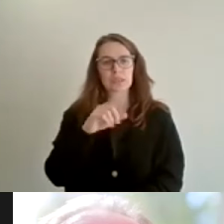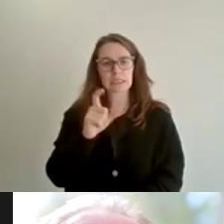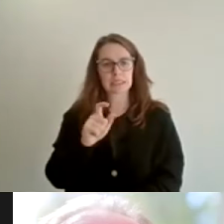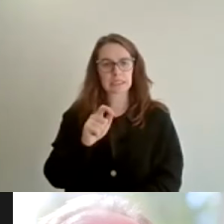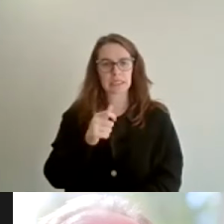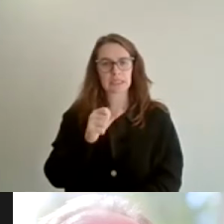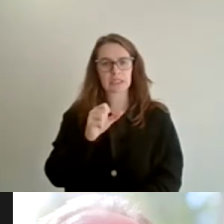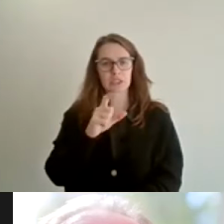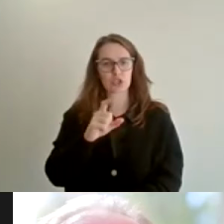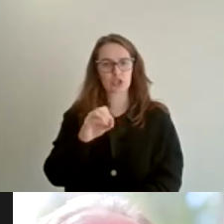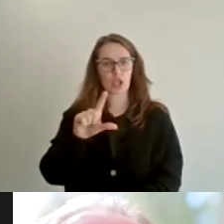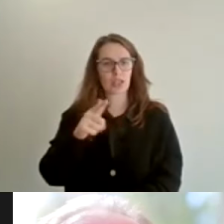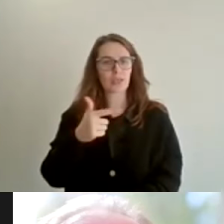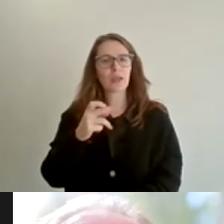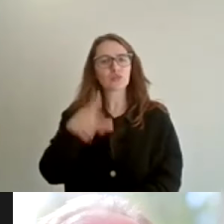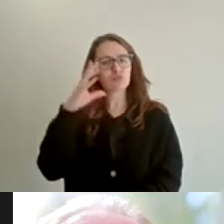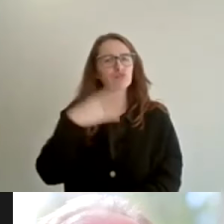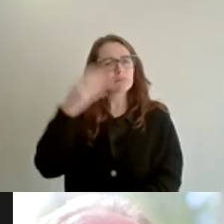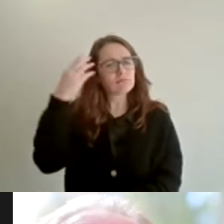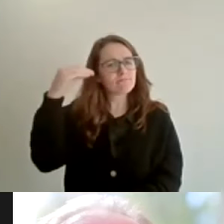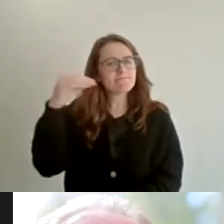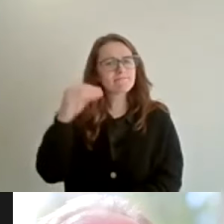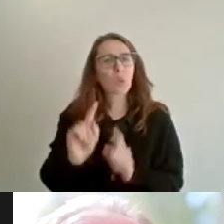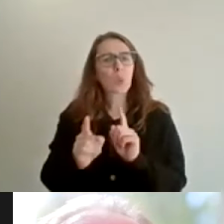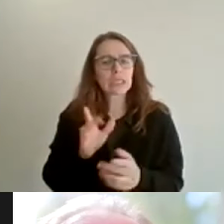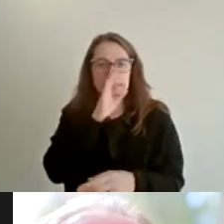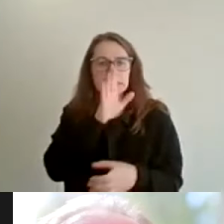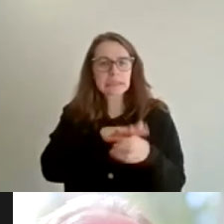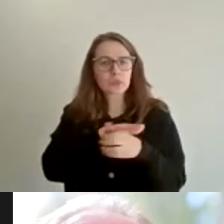you recommend or advise in that situation?